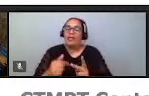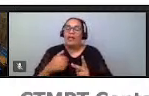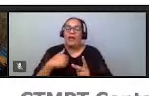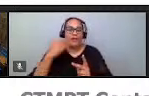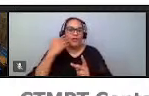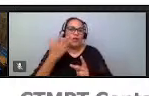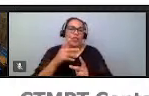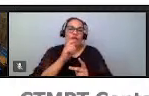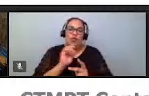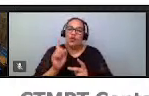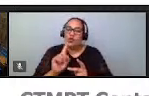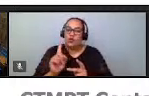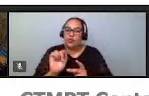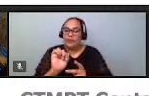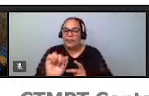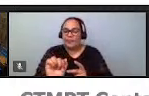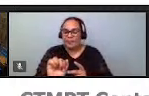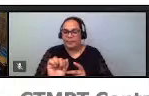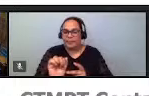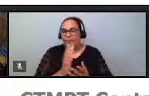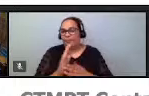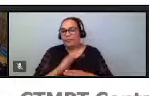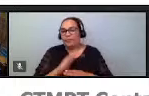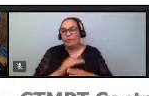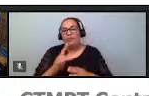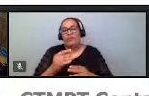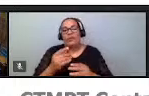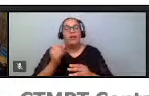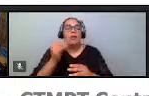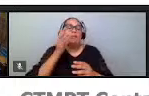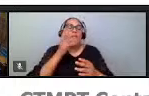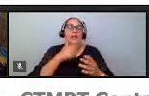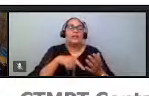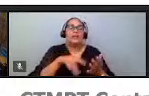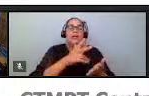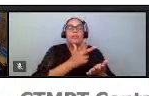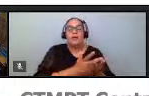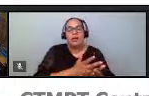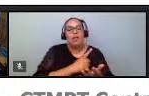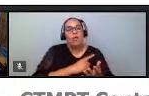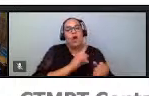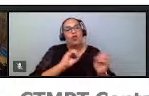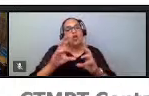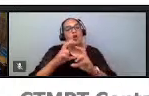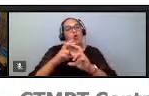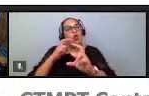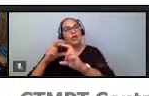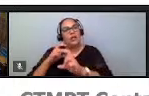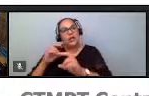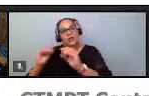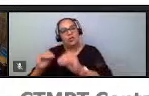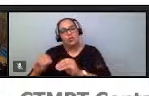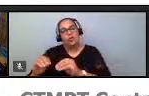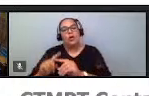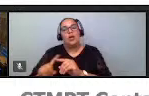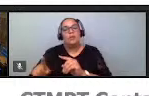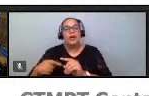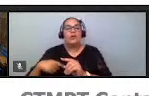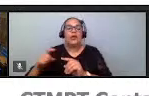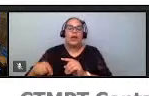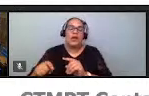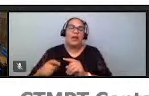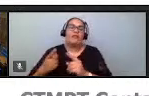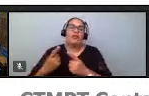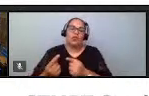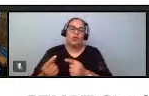they have been using sometimes they go into the main terminal as well to load containers but I think this is we have to we have to